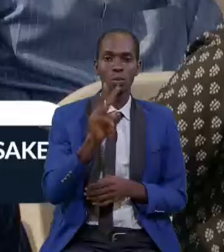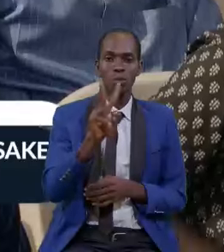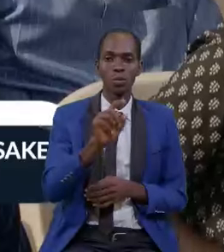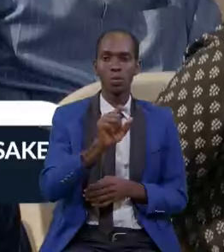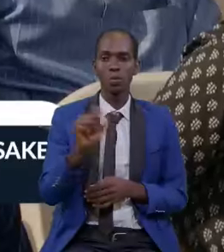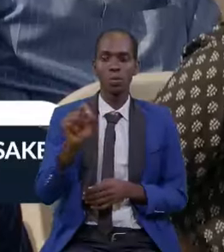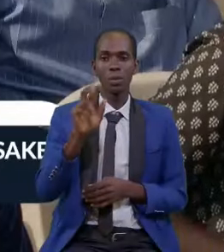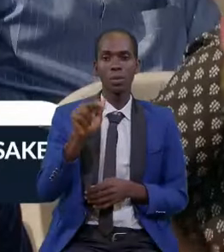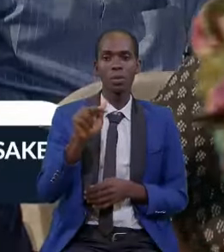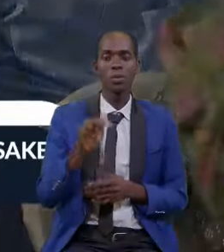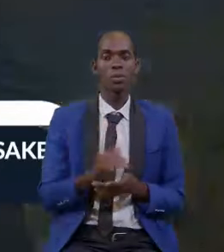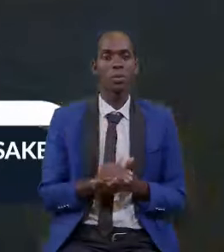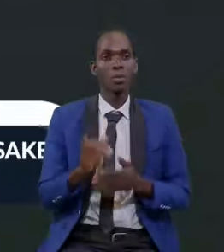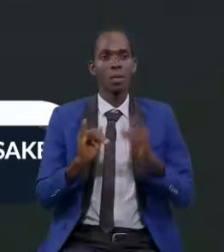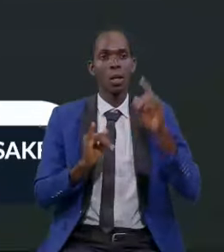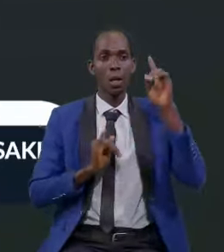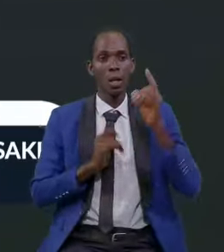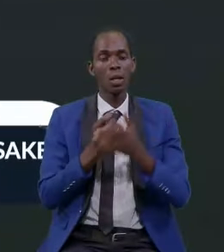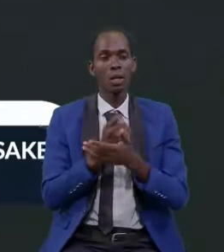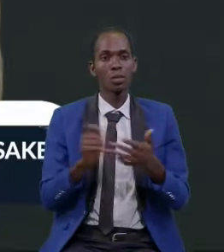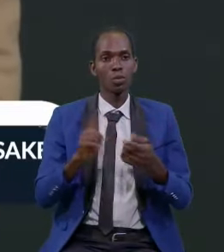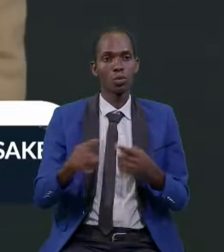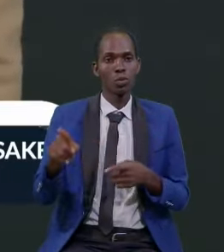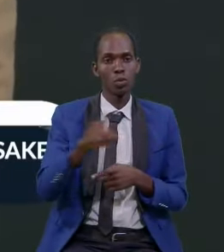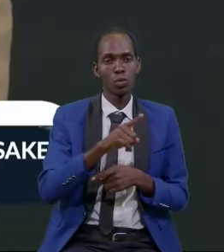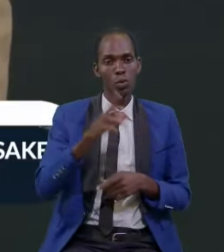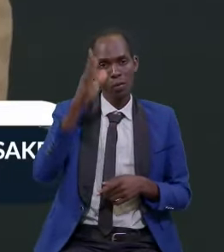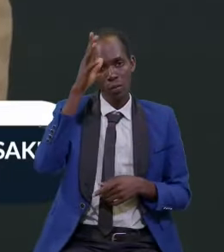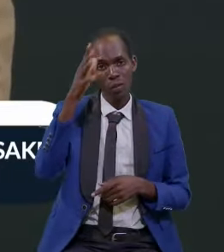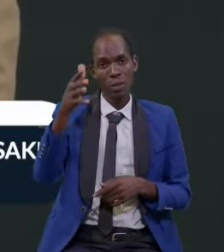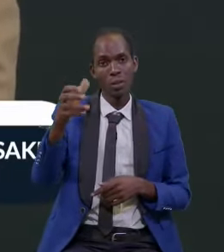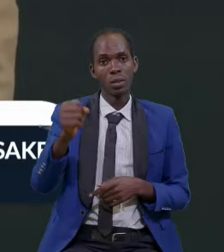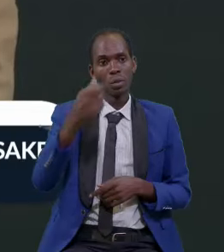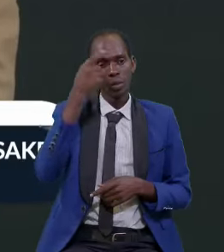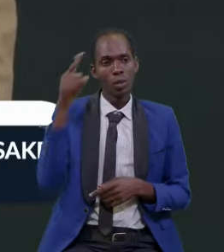I write unto you fathers, because ye have known